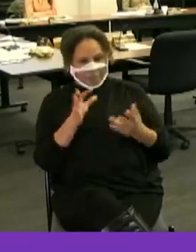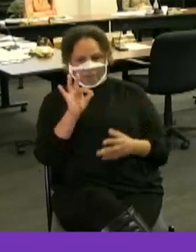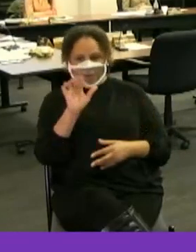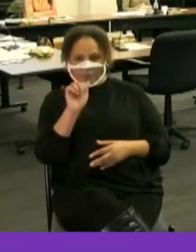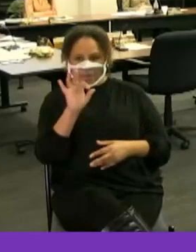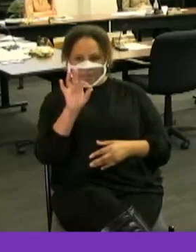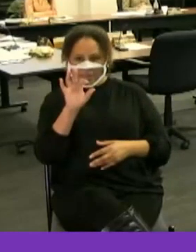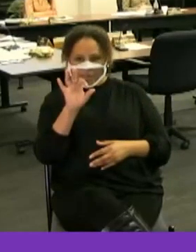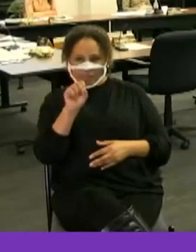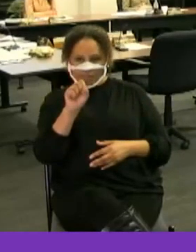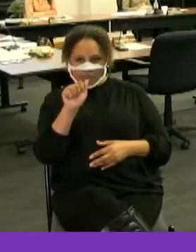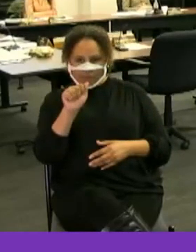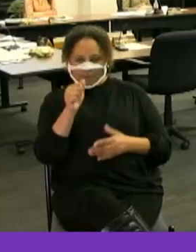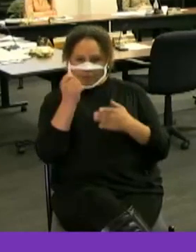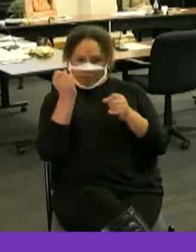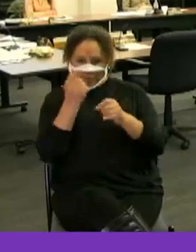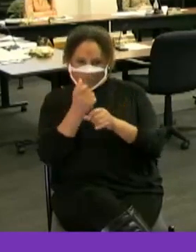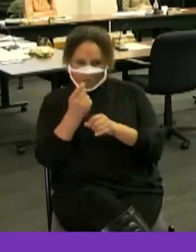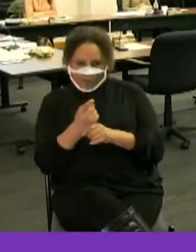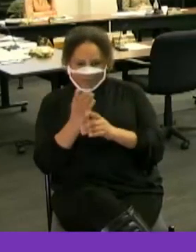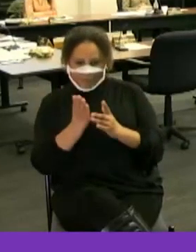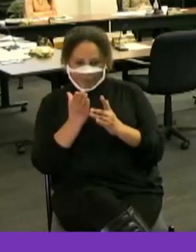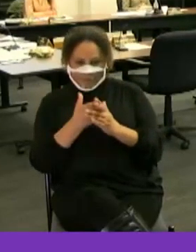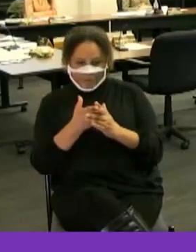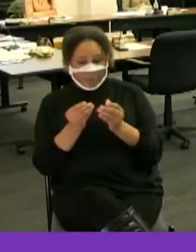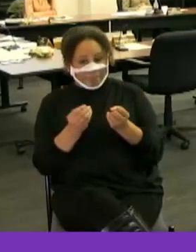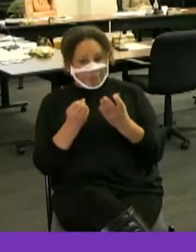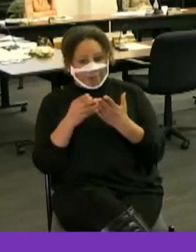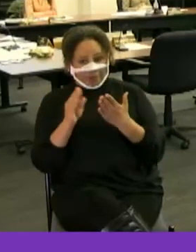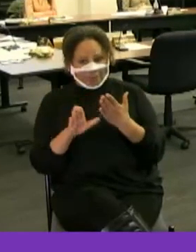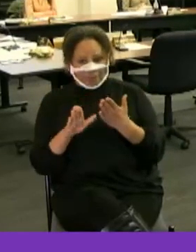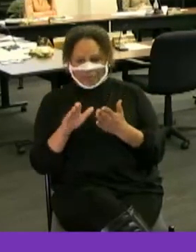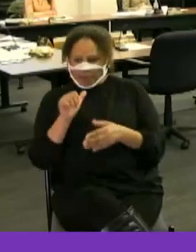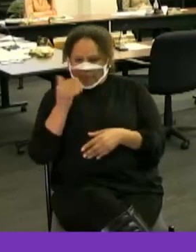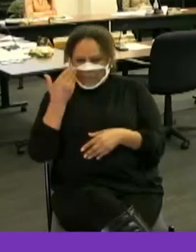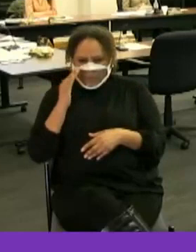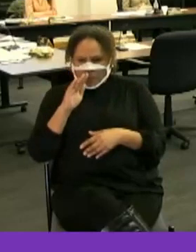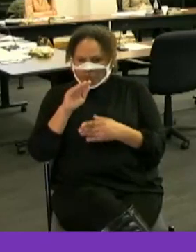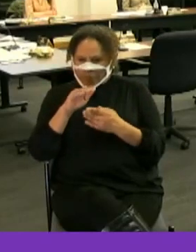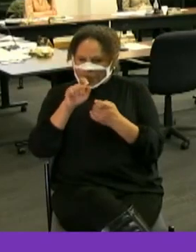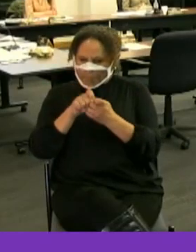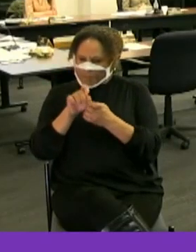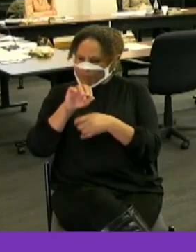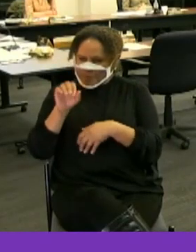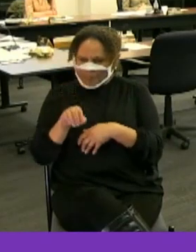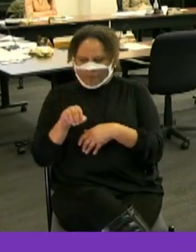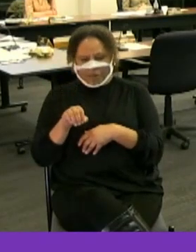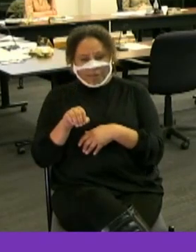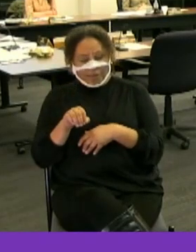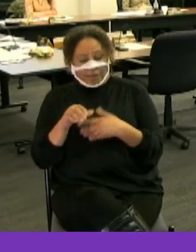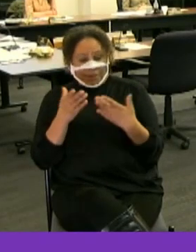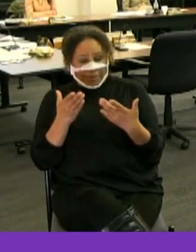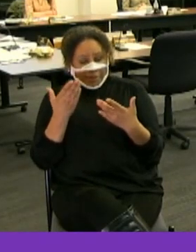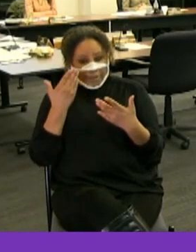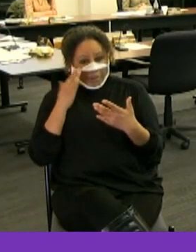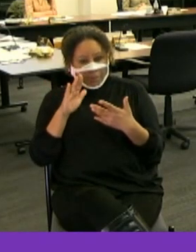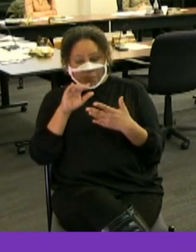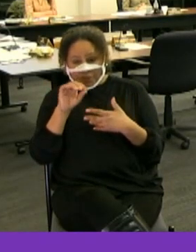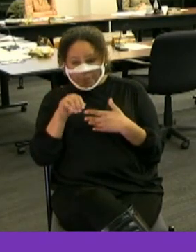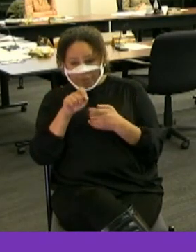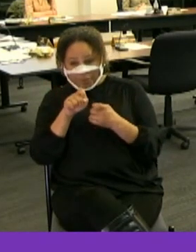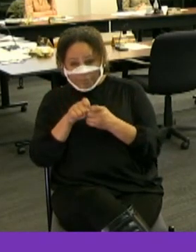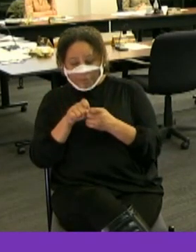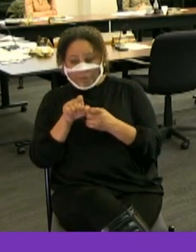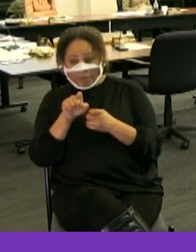every year, we have a lot of students. I'm not sure what the percentage is. I don't know if Dr. Farmer knows what the percentage of students we have here